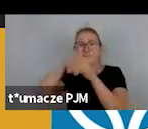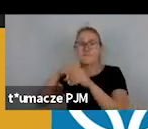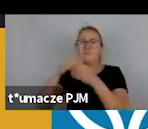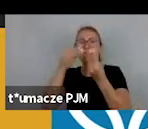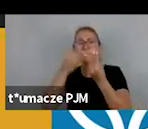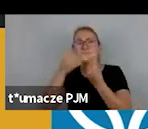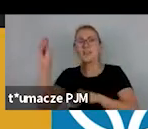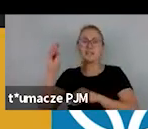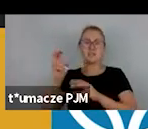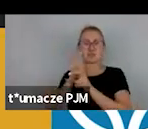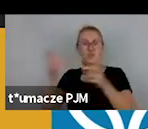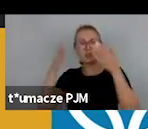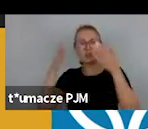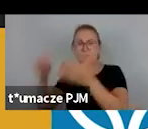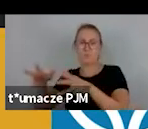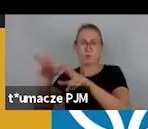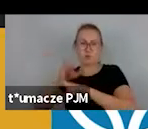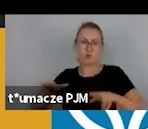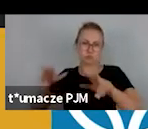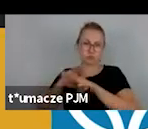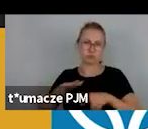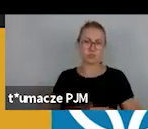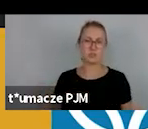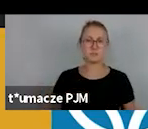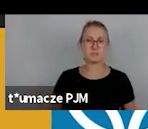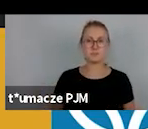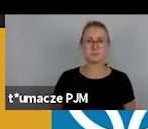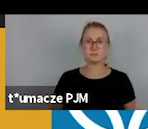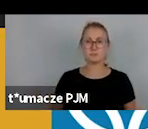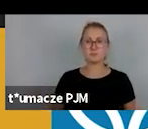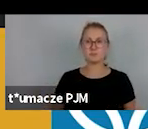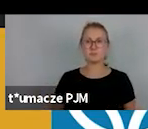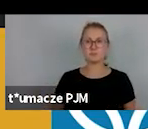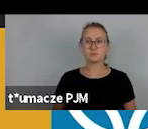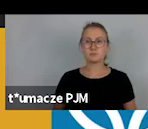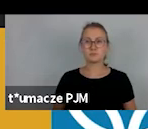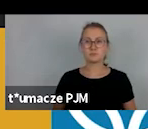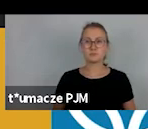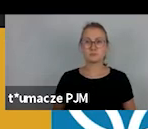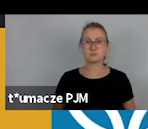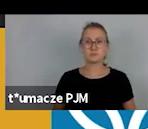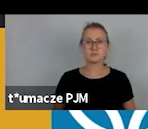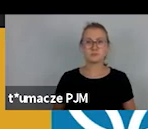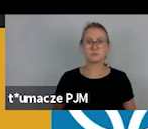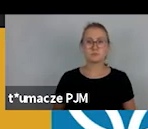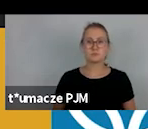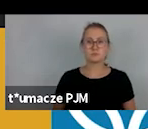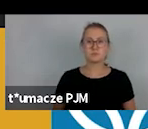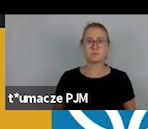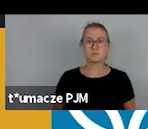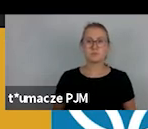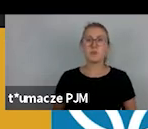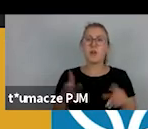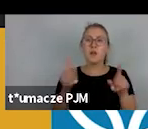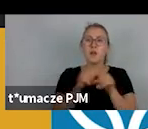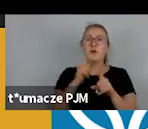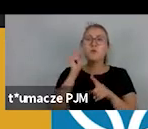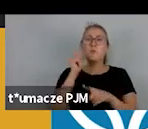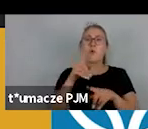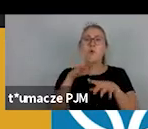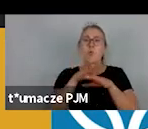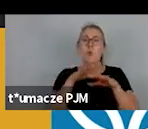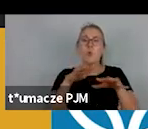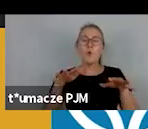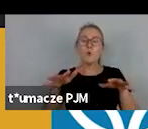But there are many men, including many very poor men, many men who are working multiple jobs, who wish they could spend more time with their kids. And so we